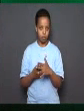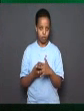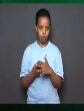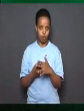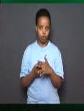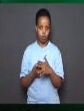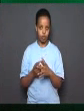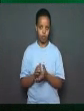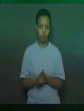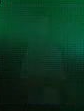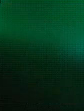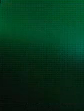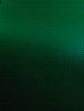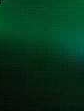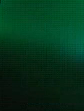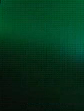Begin.